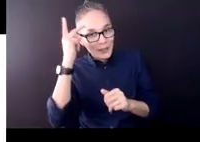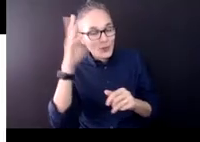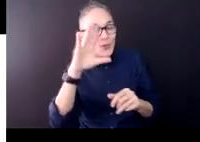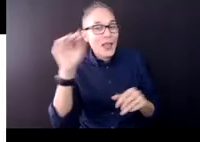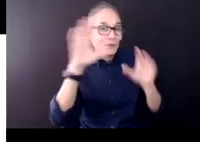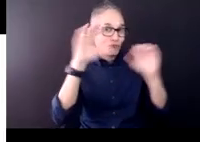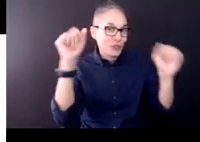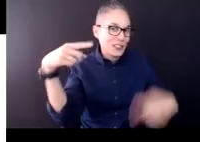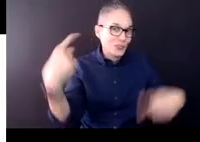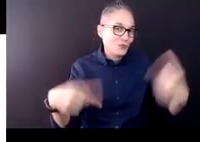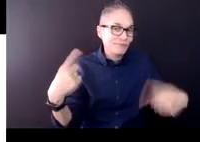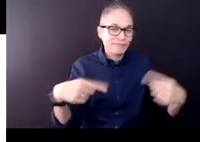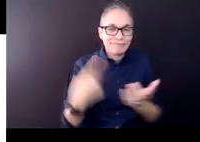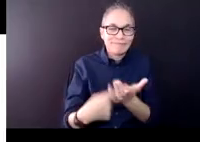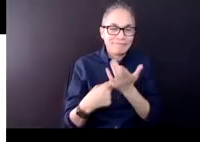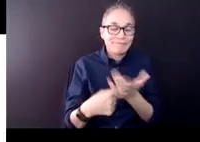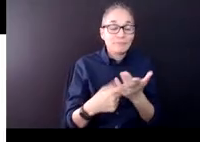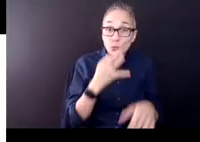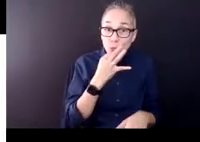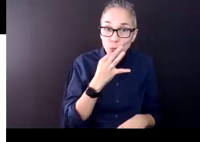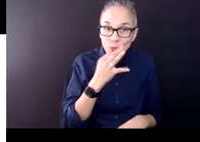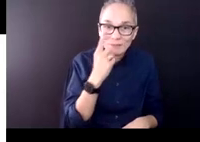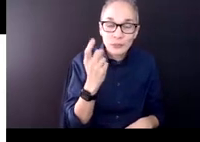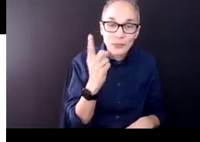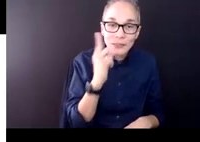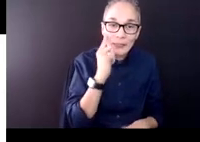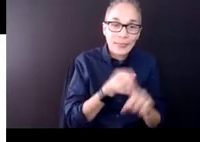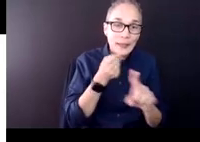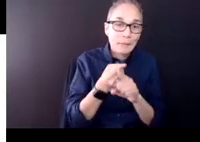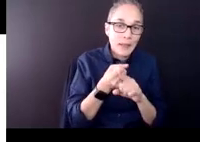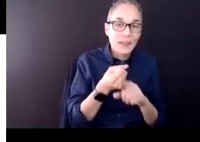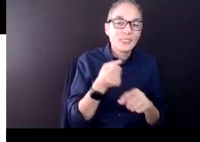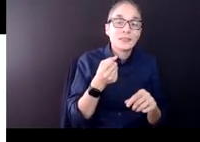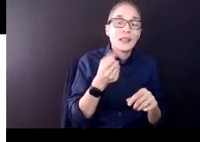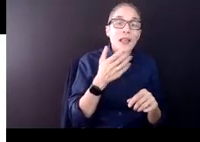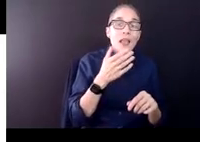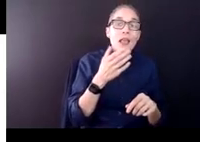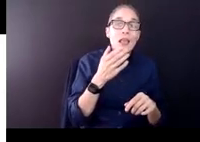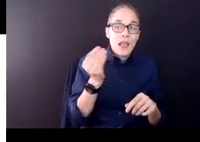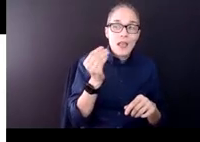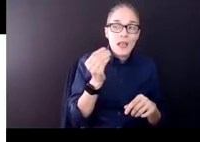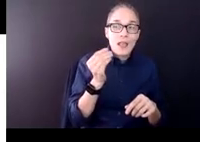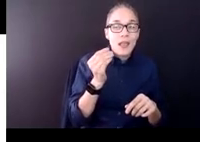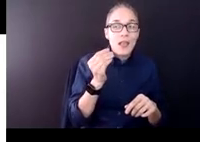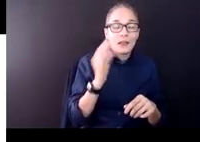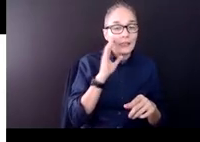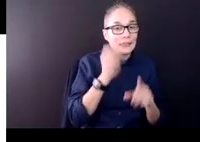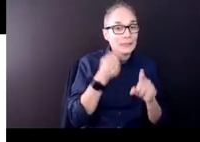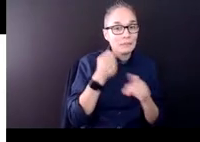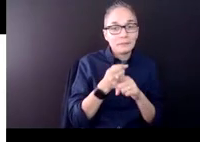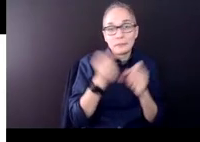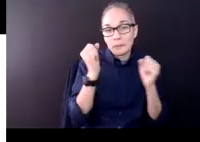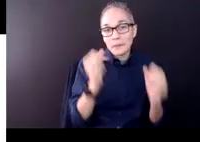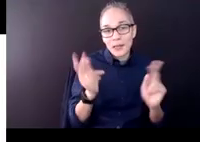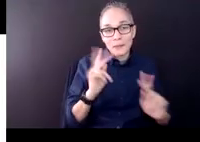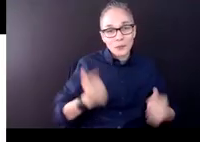debates. It should very soon because of just the impact that it's had. And it's affecting so many people's lives that